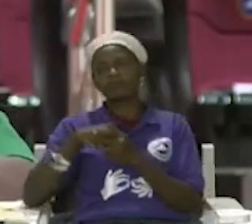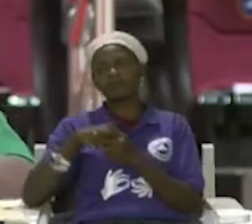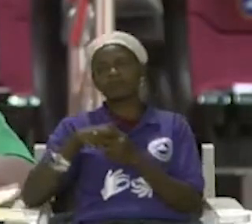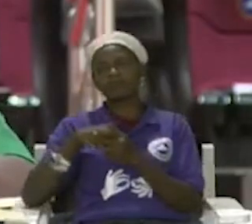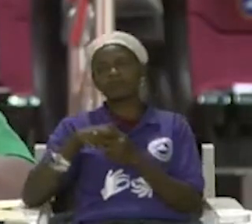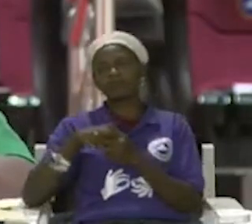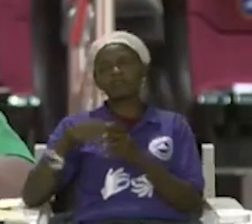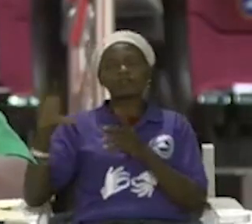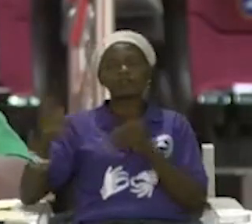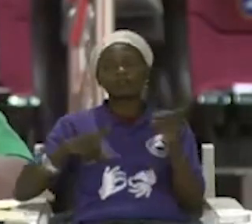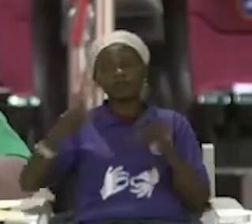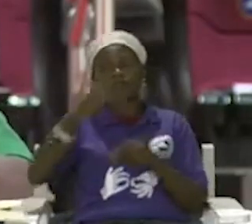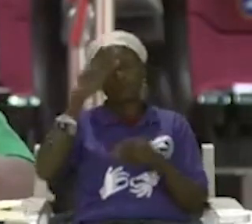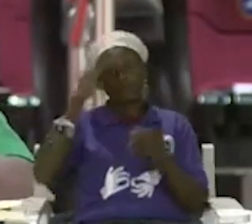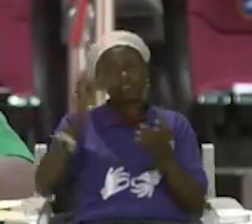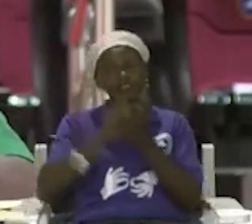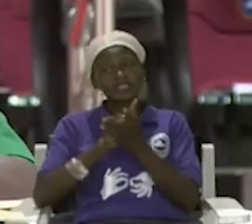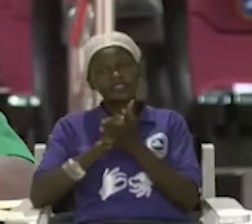Do you know that